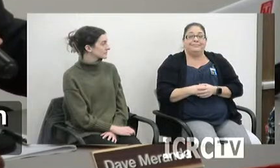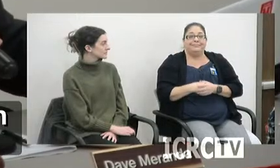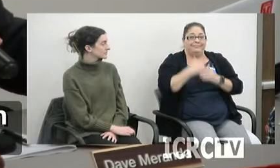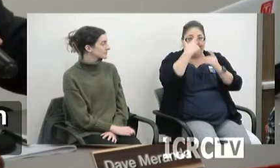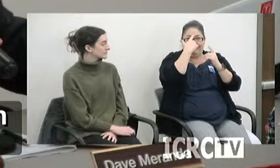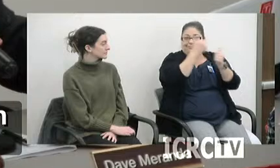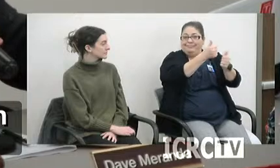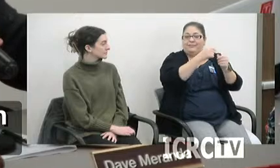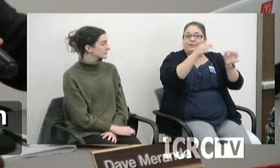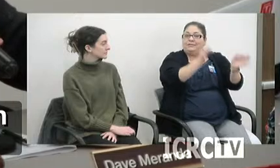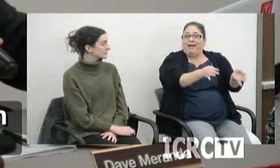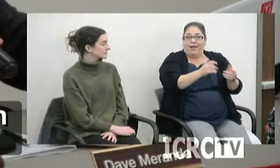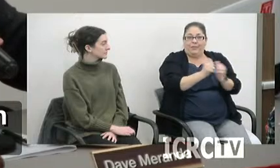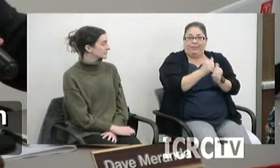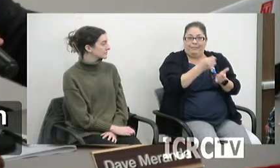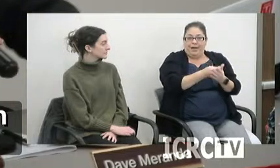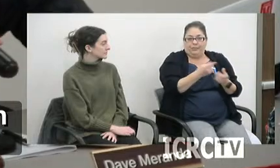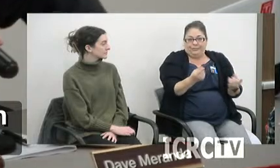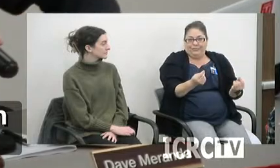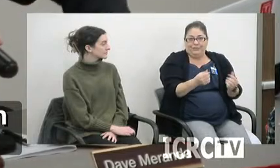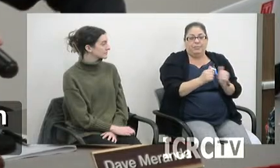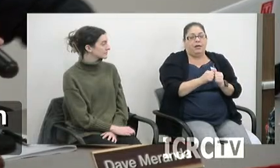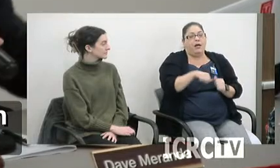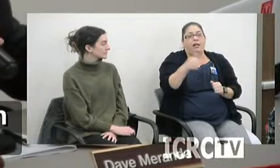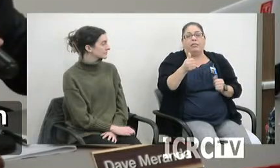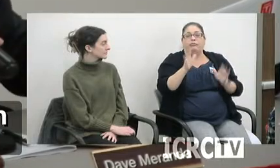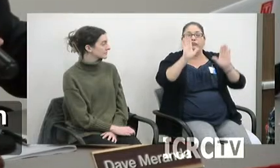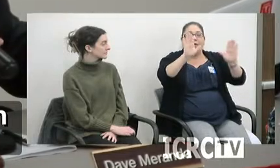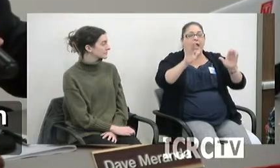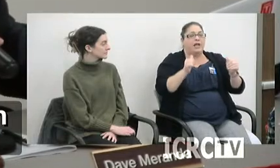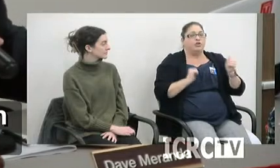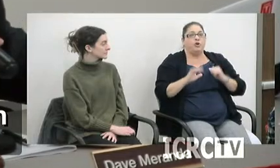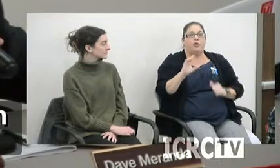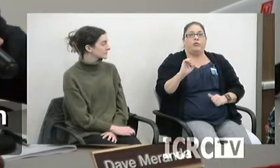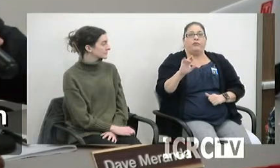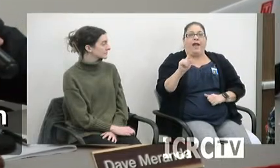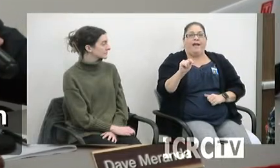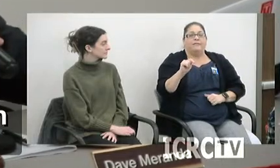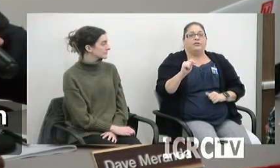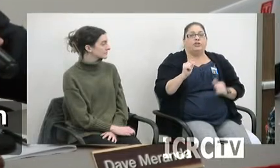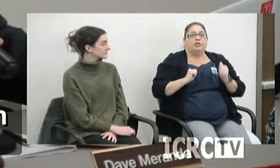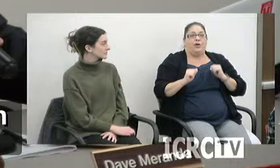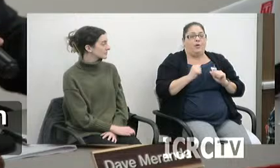to decide, but another great show. It's one of their 2 best fundraisers of the year.